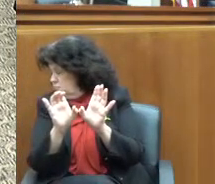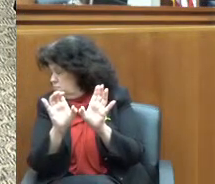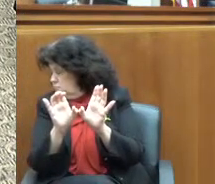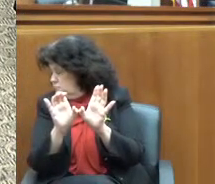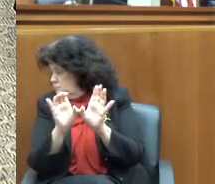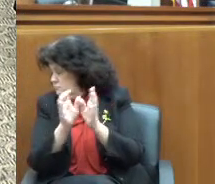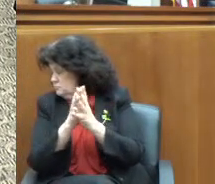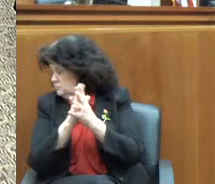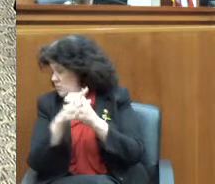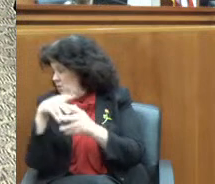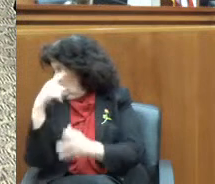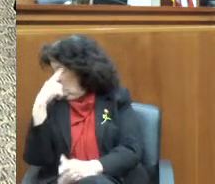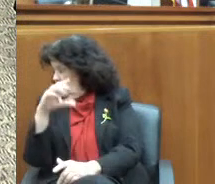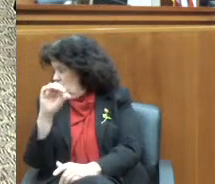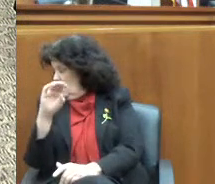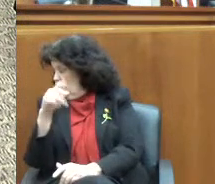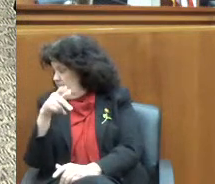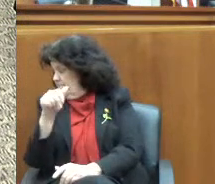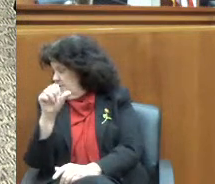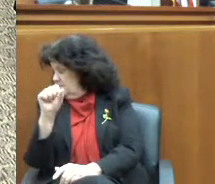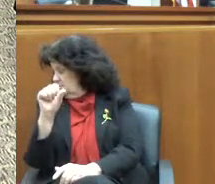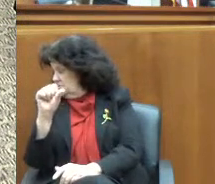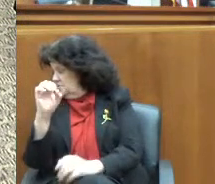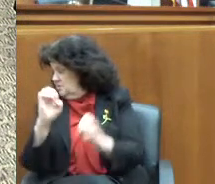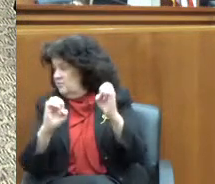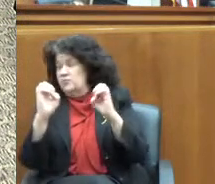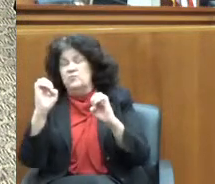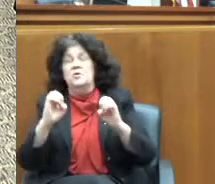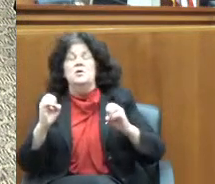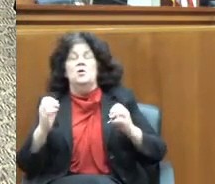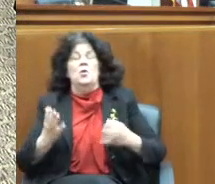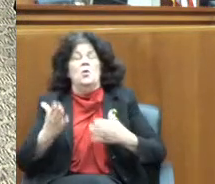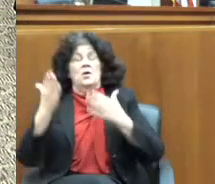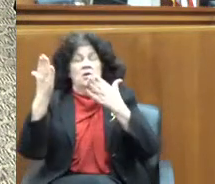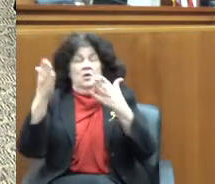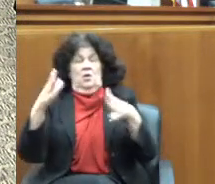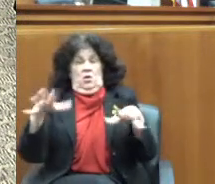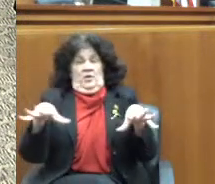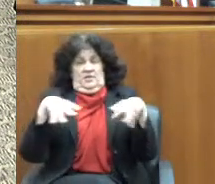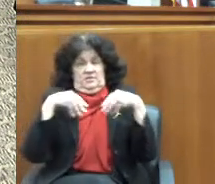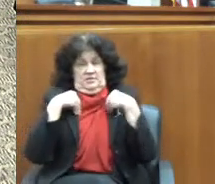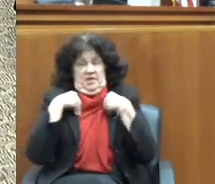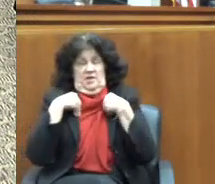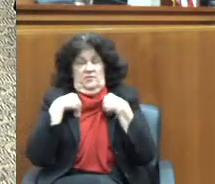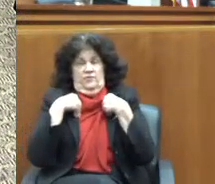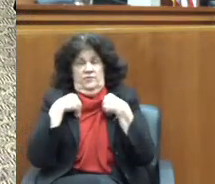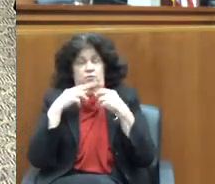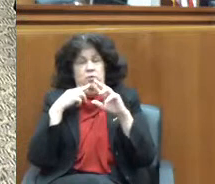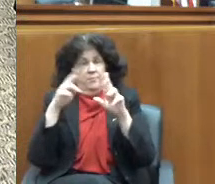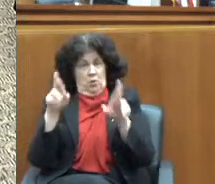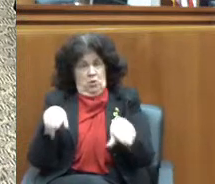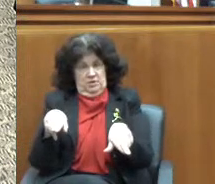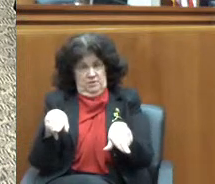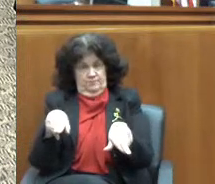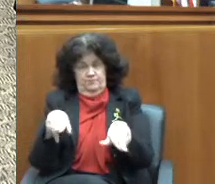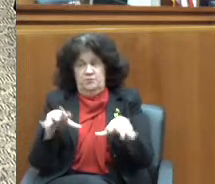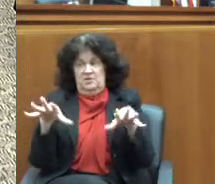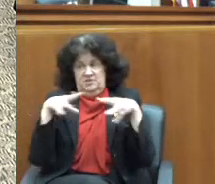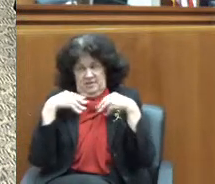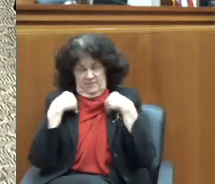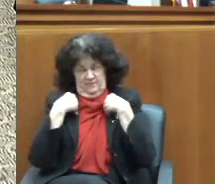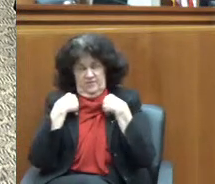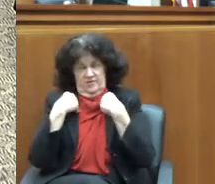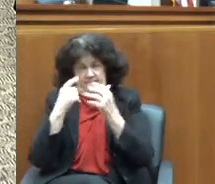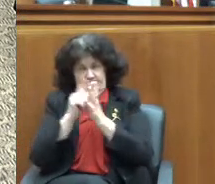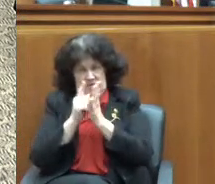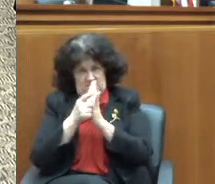as it relates to Compass evaluations. The recommendation is to receive the report and minutes. Can I get a motion? Mr. Garvey, Mr.